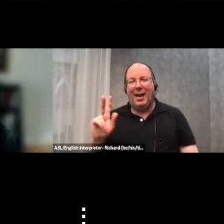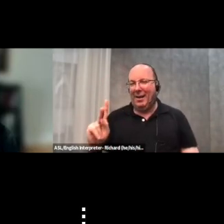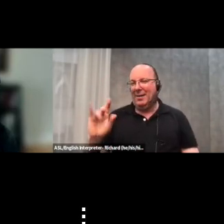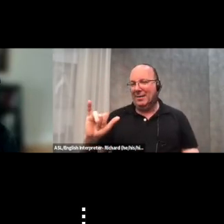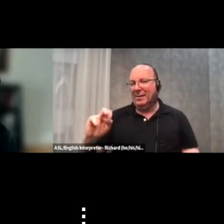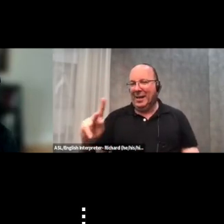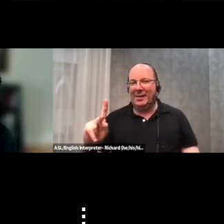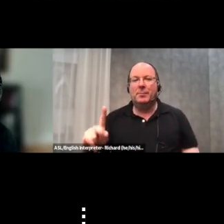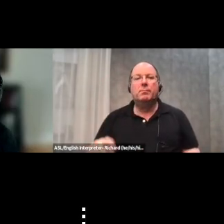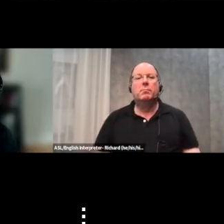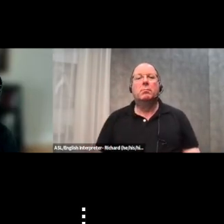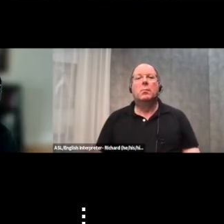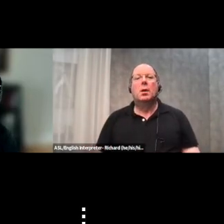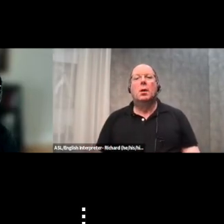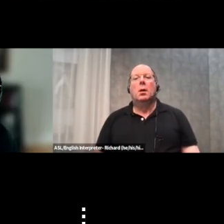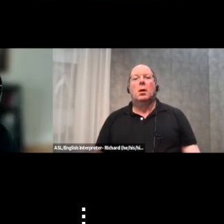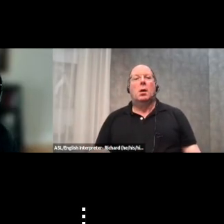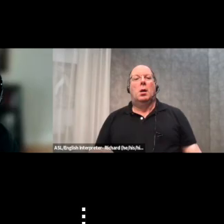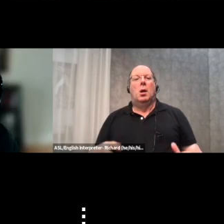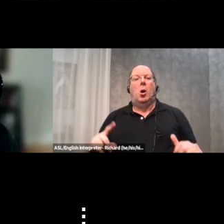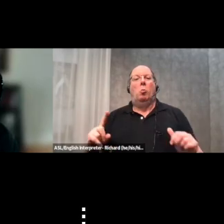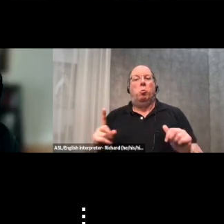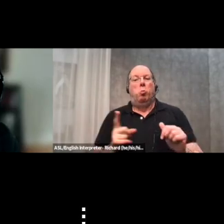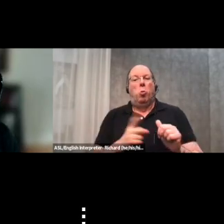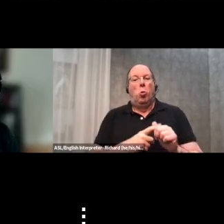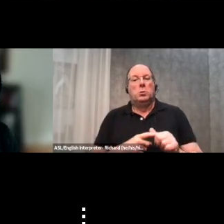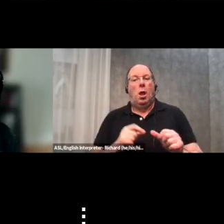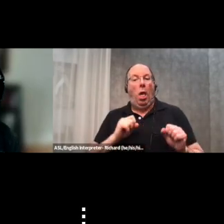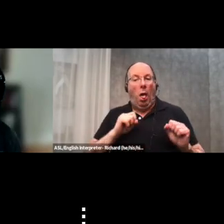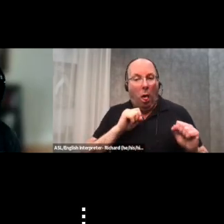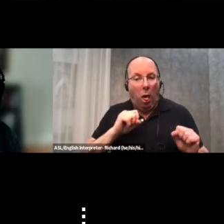So first, you want to stop and think before you respond.